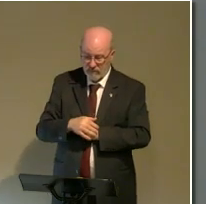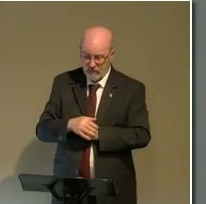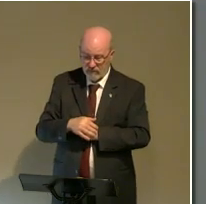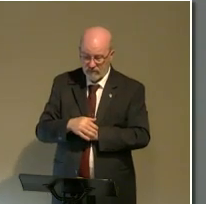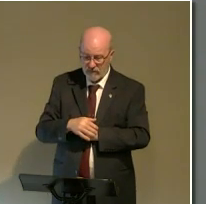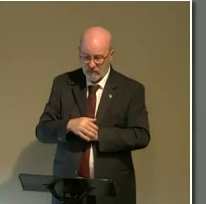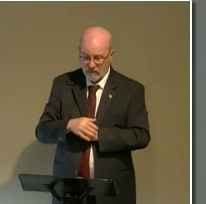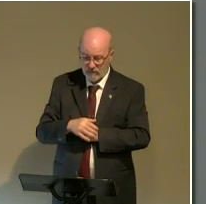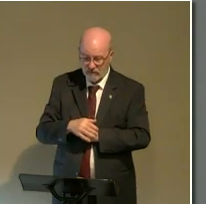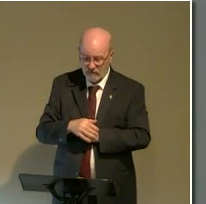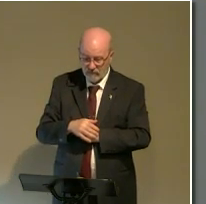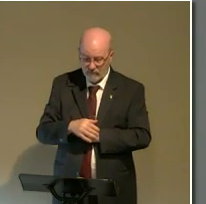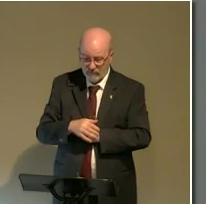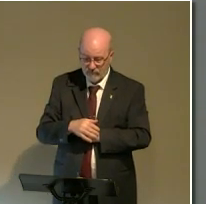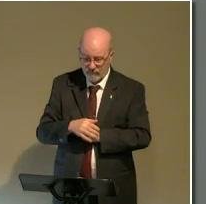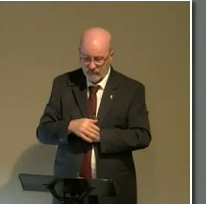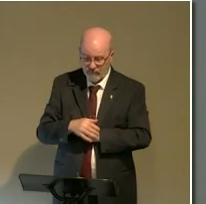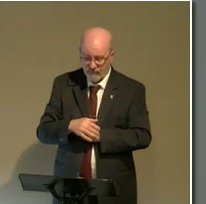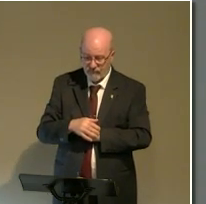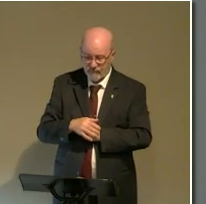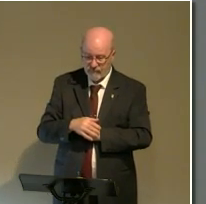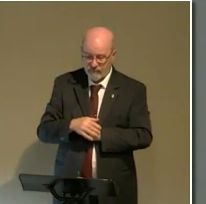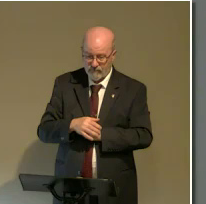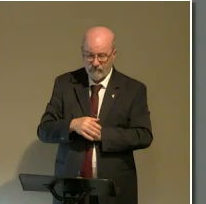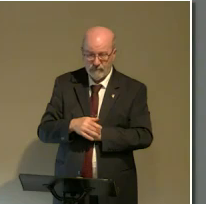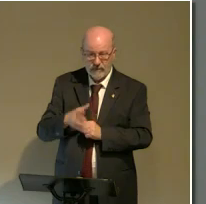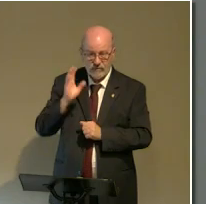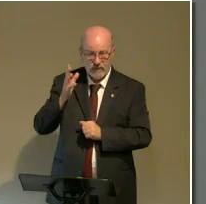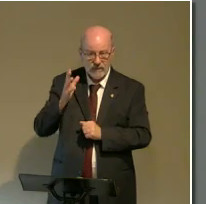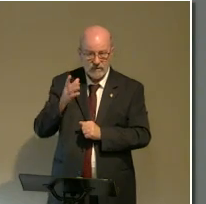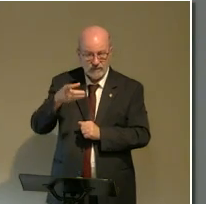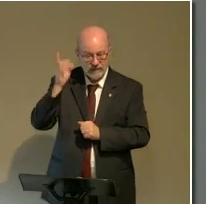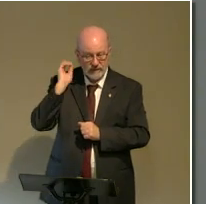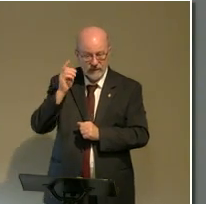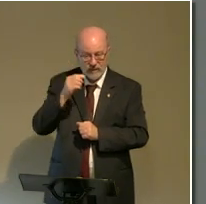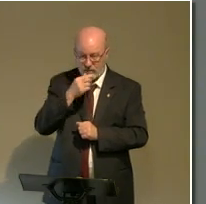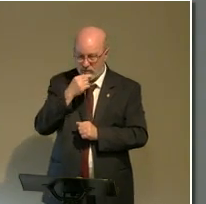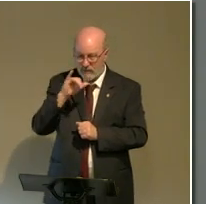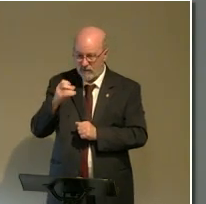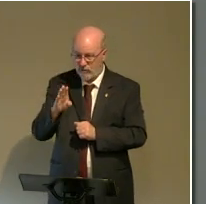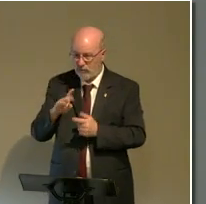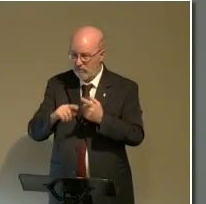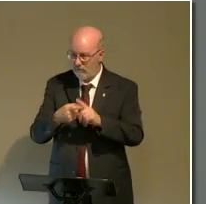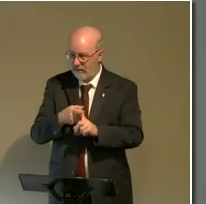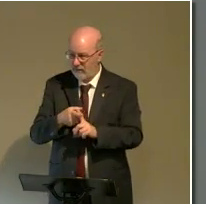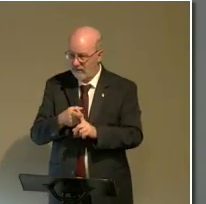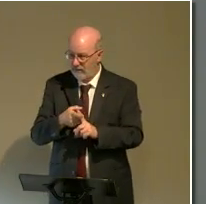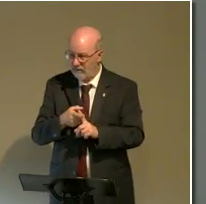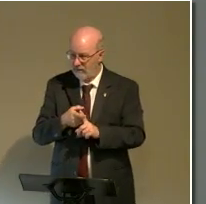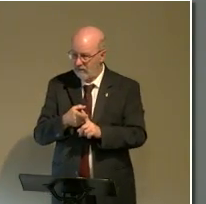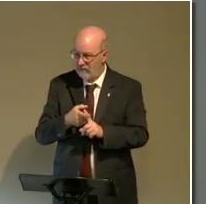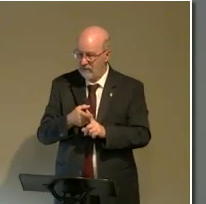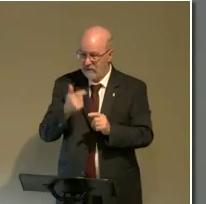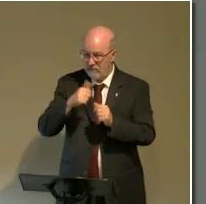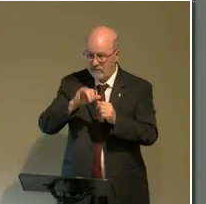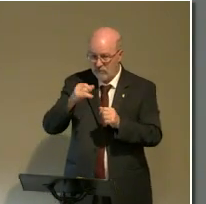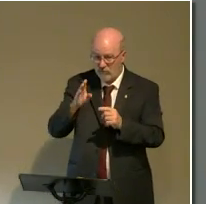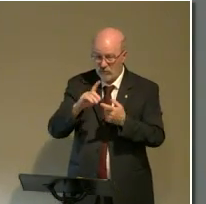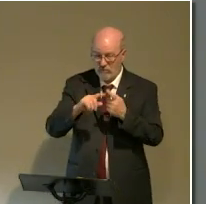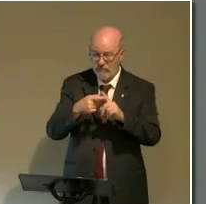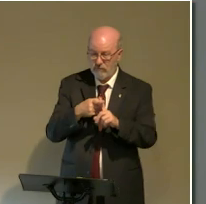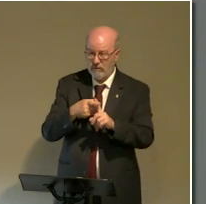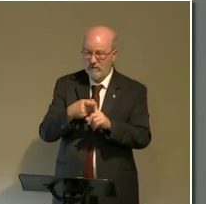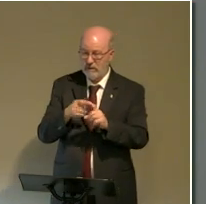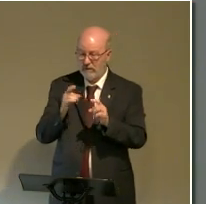aforetime. Okay. Can you imagine if Daniel had Job's friends? Remember Job's friends? Yeah.